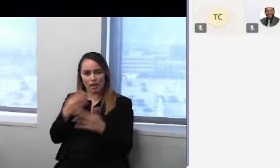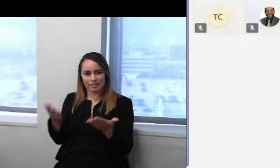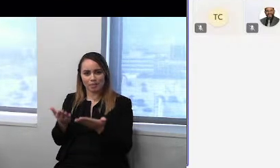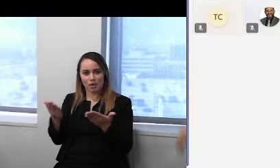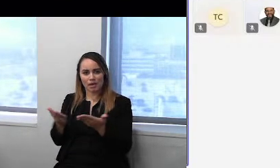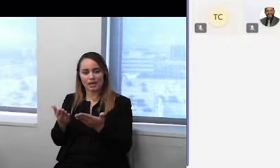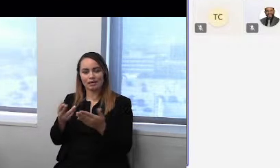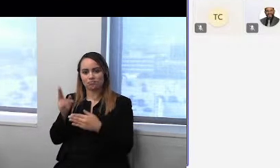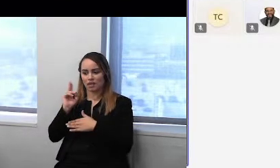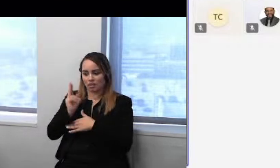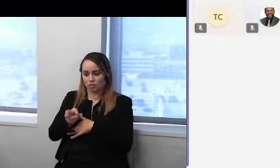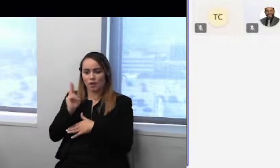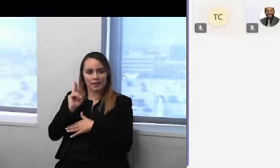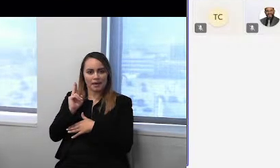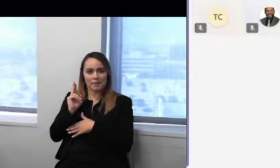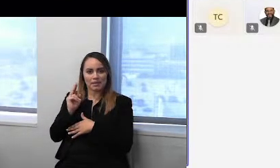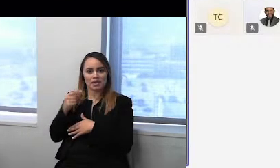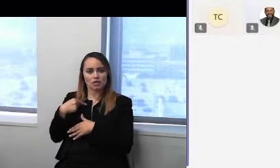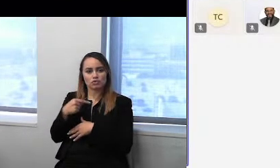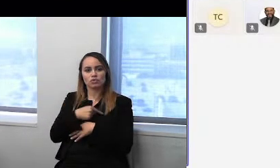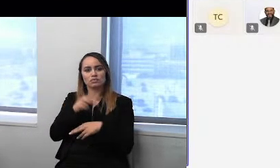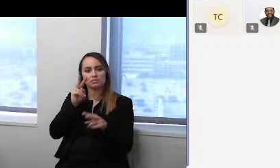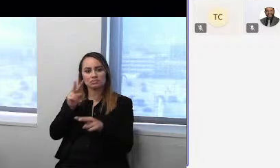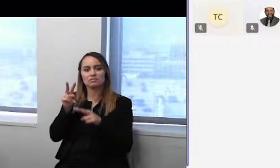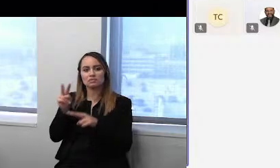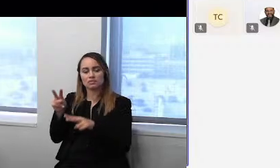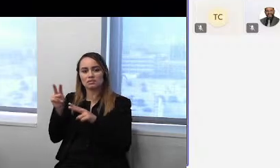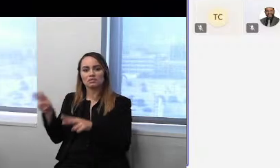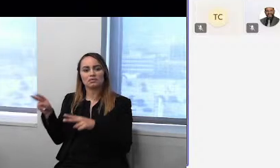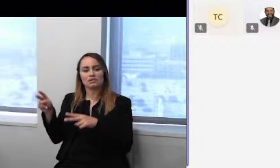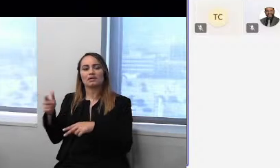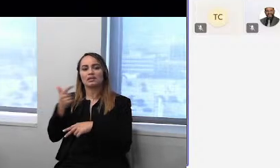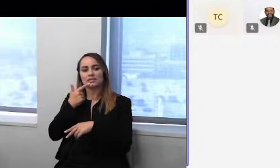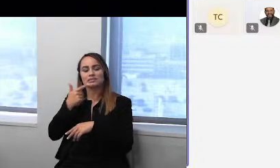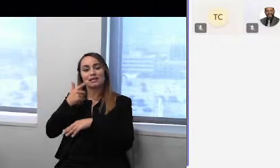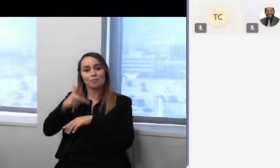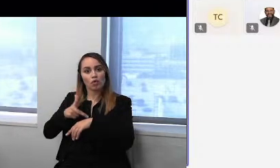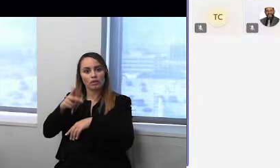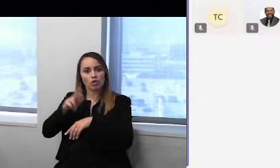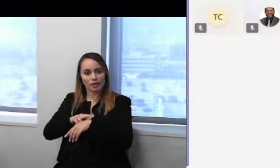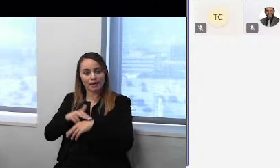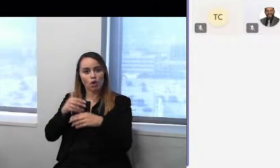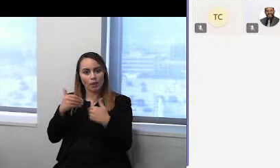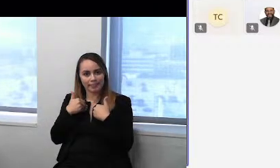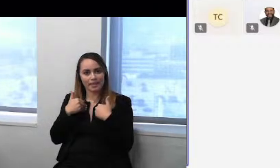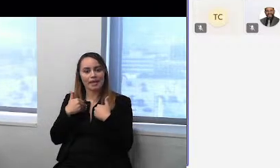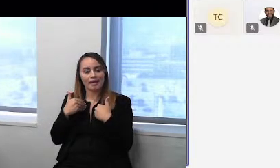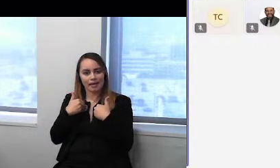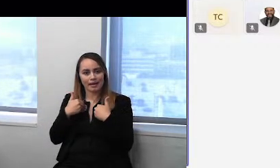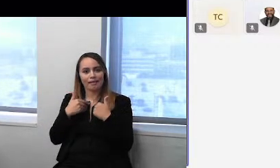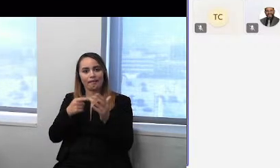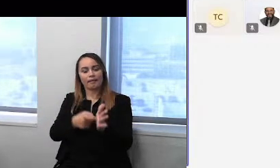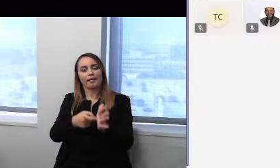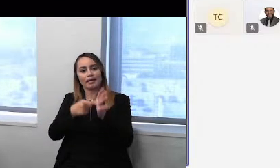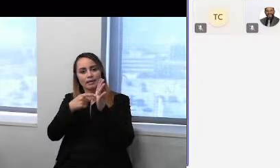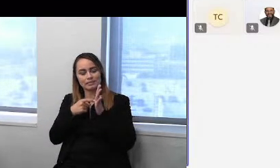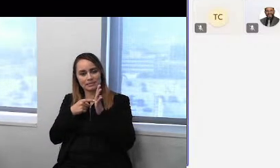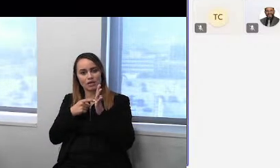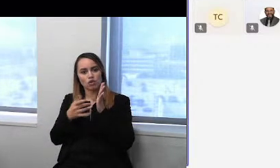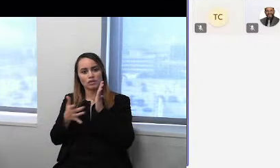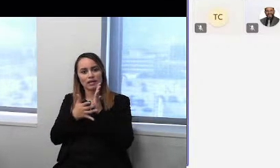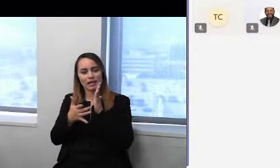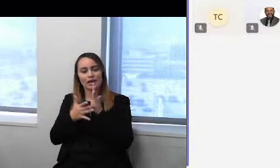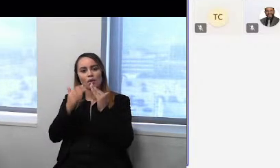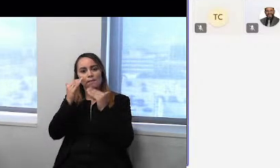that Puerto Rico has very stringent minimum technical requirements for